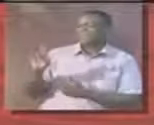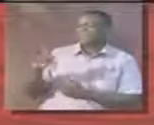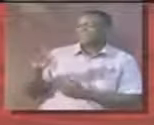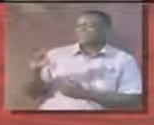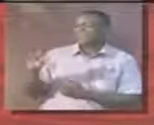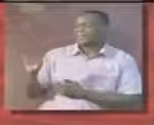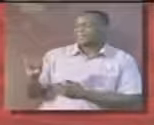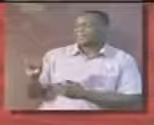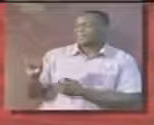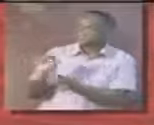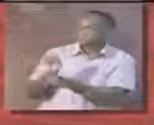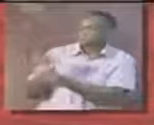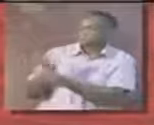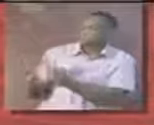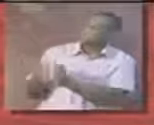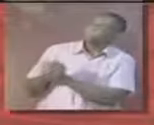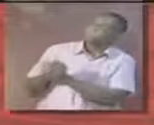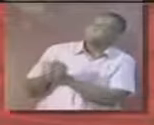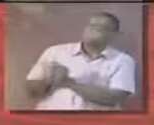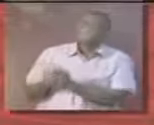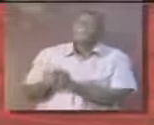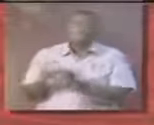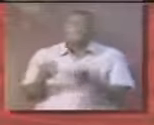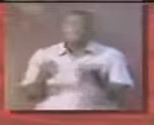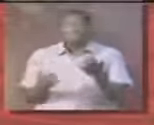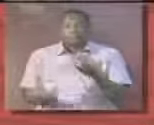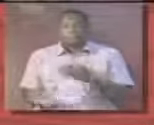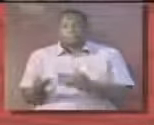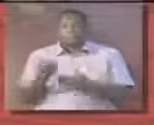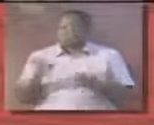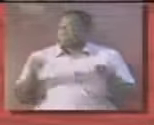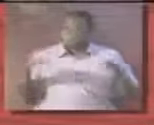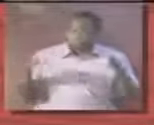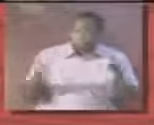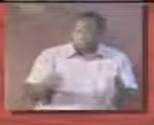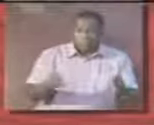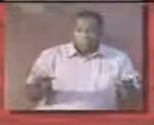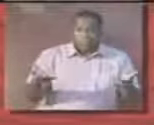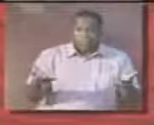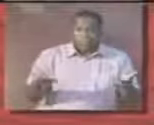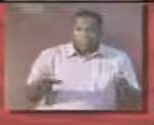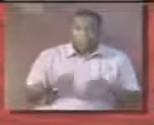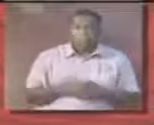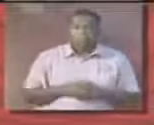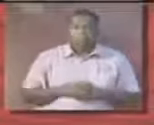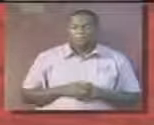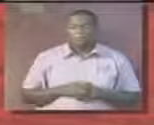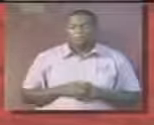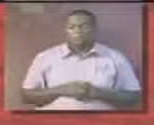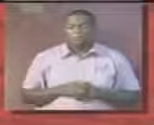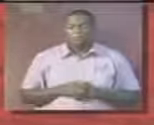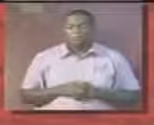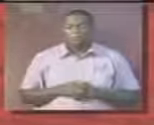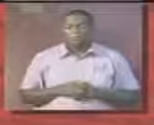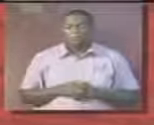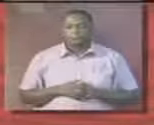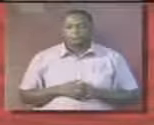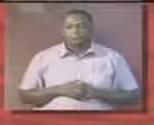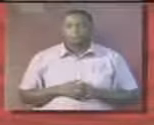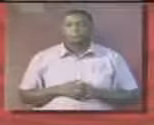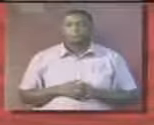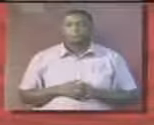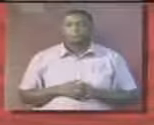Hines. This morning I will be focusing, good morning to all members of the media as well as to members of the listening